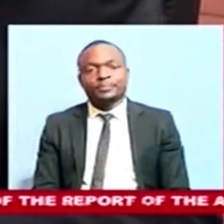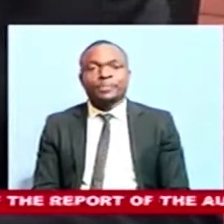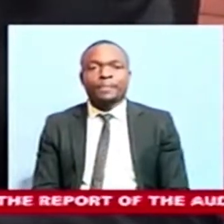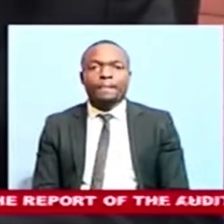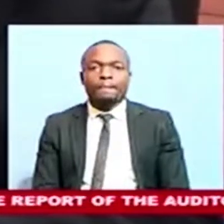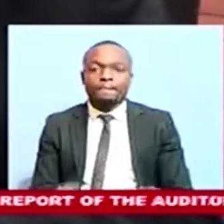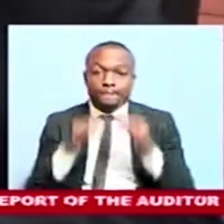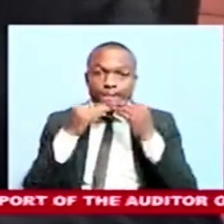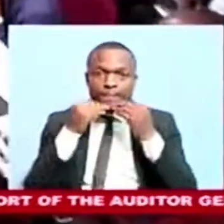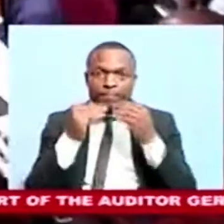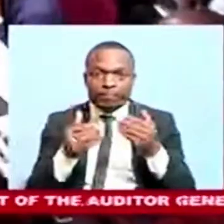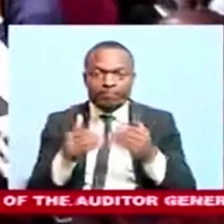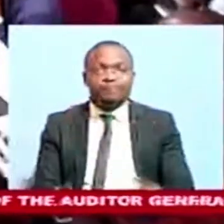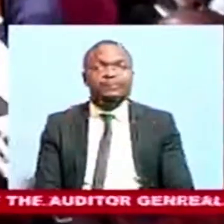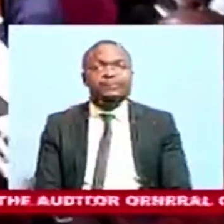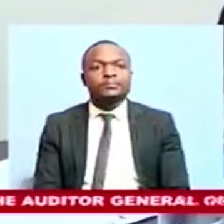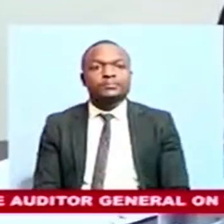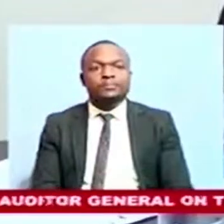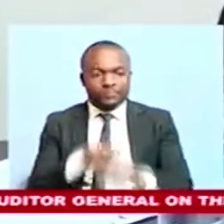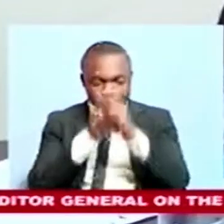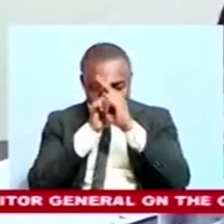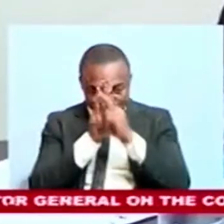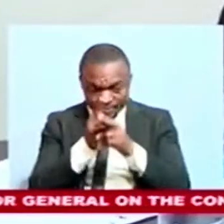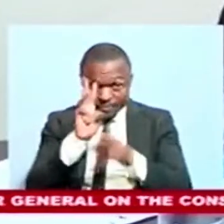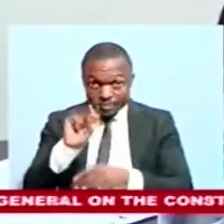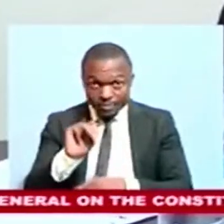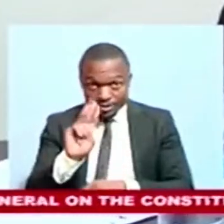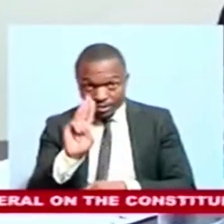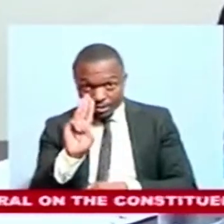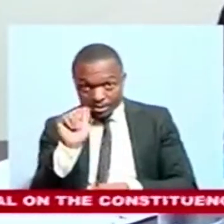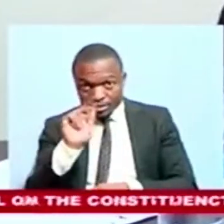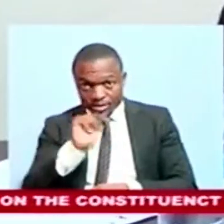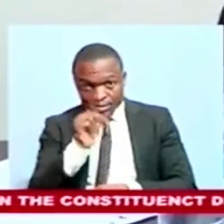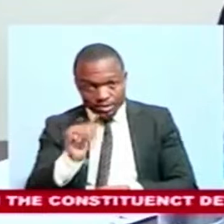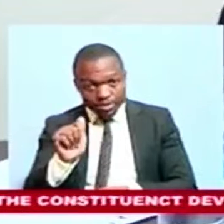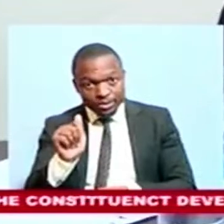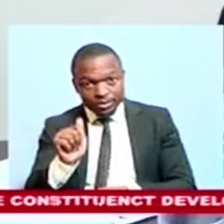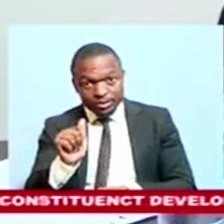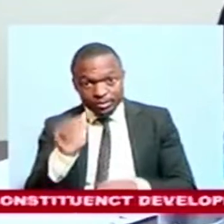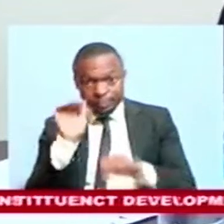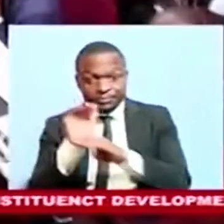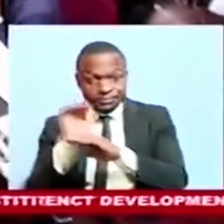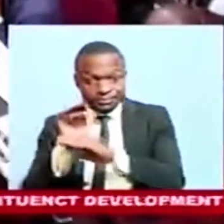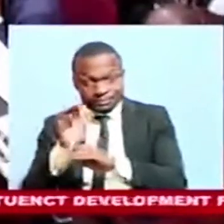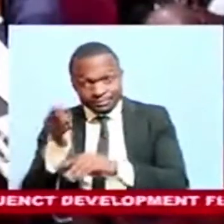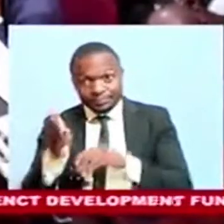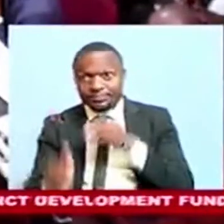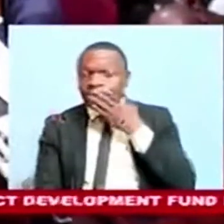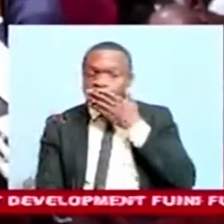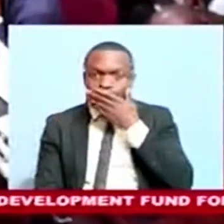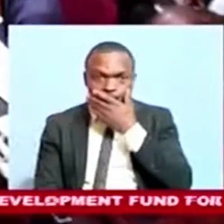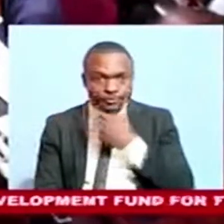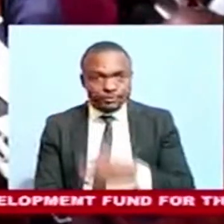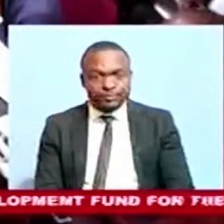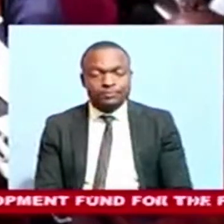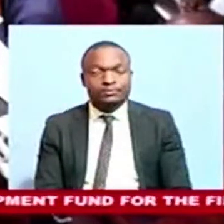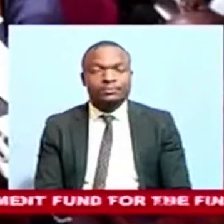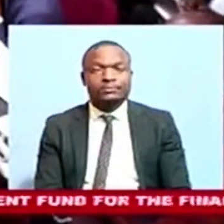Thank you. Honorable Mwanza, I'll comment on that later. Pardon?